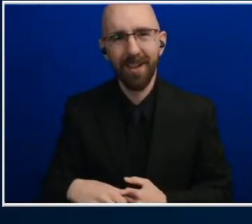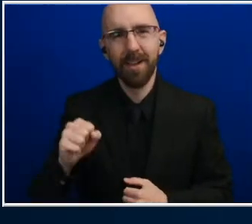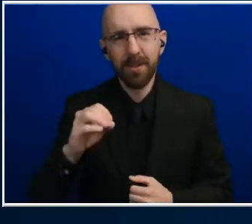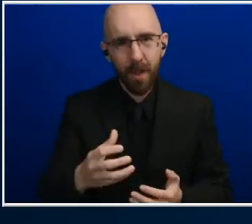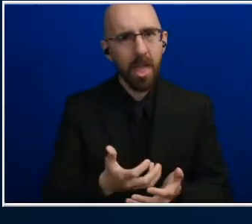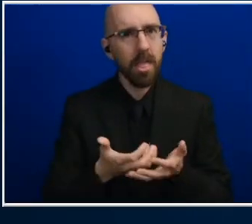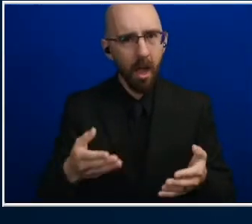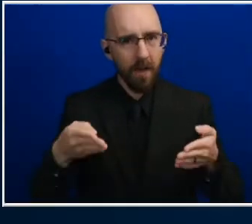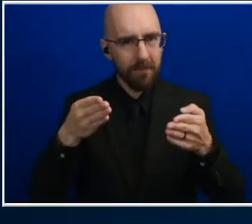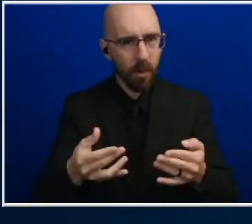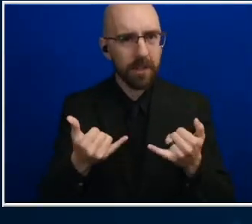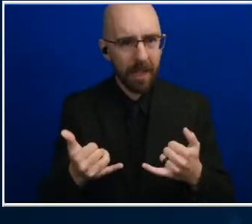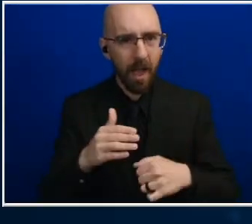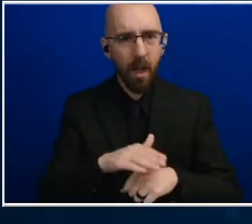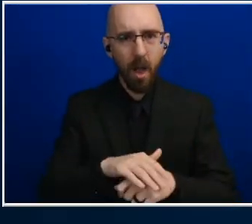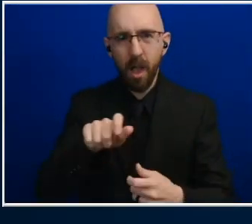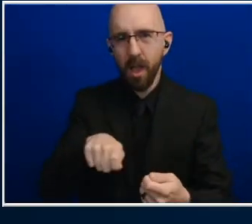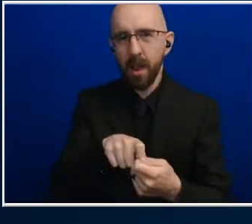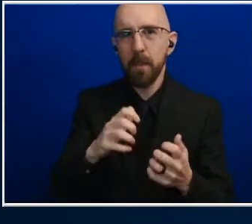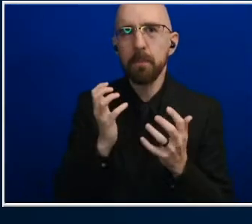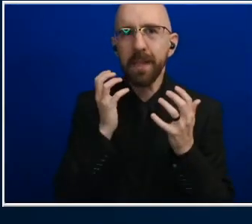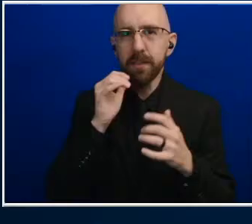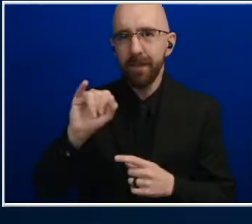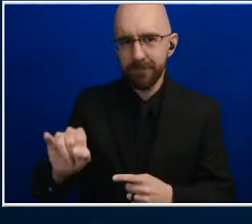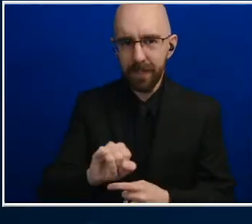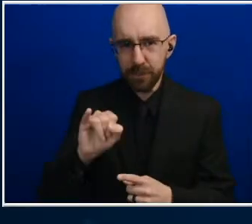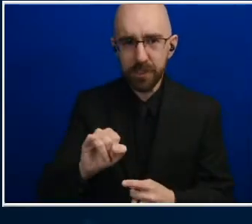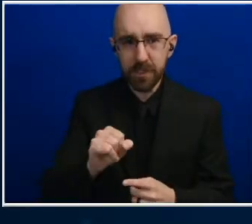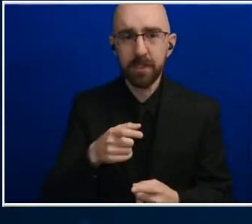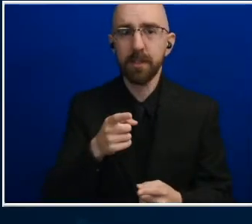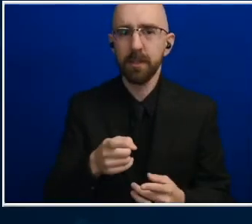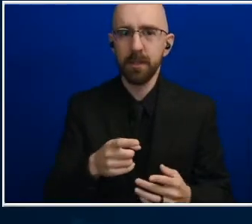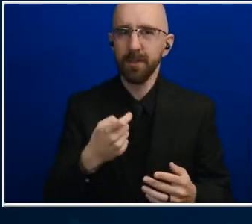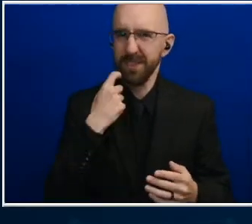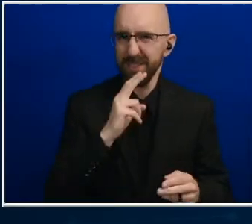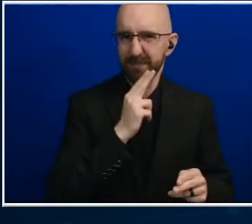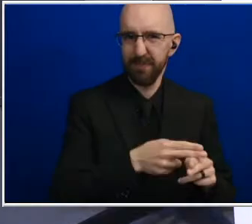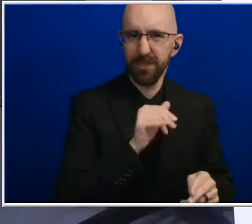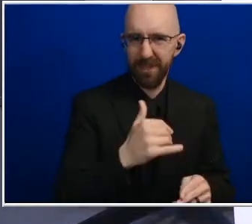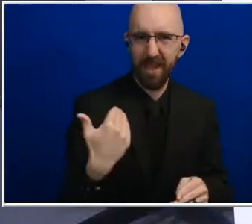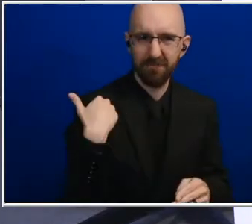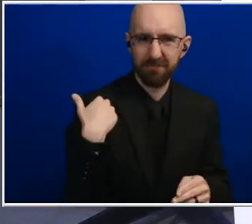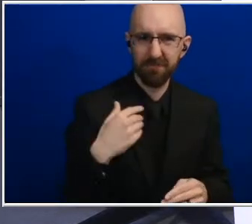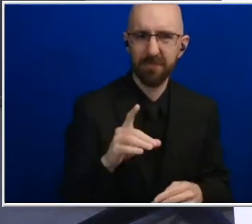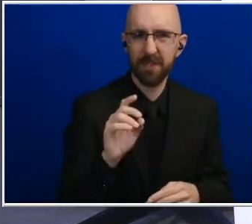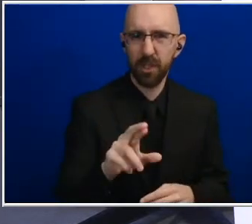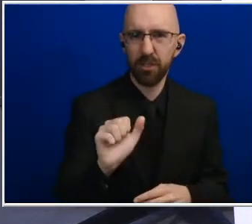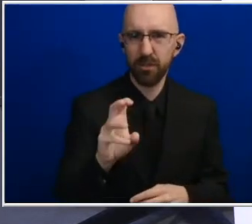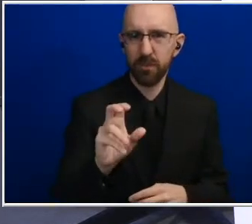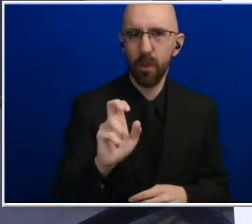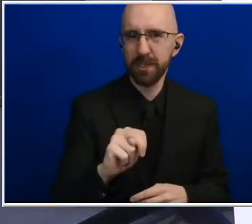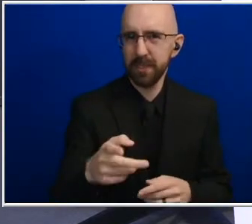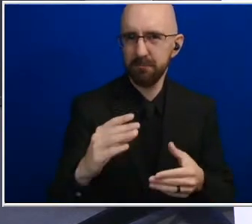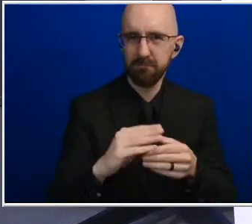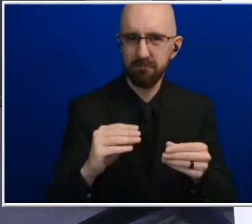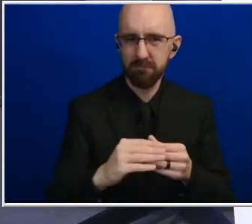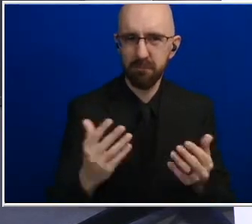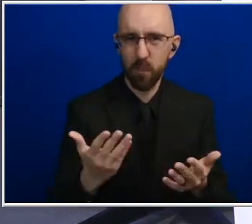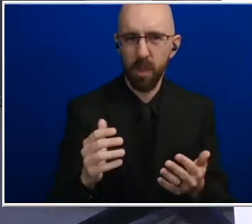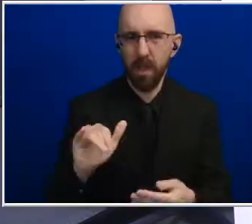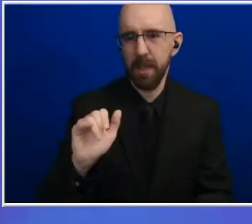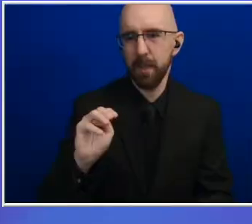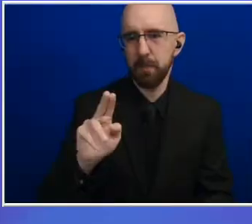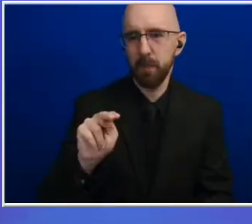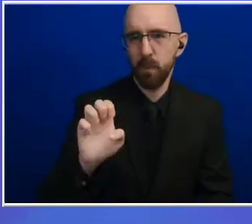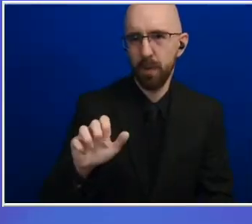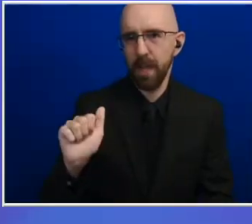acute measles infections, and we mentioned immune amnesia a minute ago. Dr. Swanson, talk to us a little bit about what immune amnesia is. So